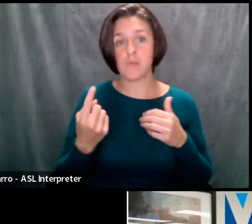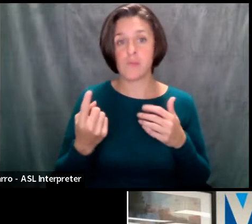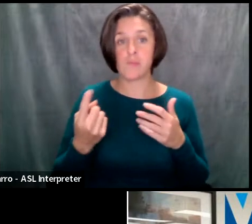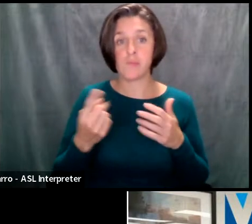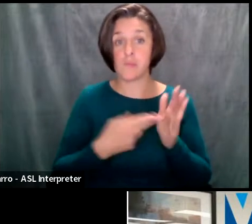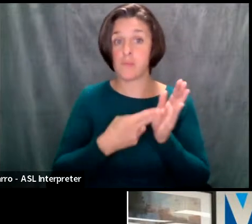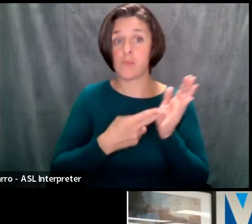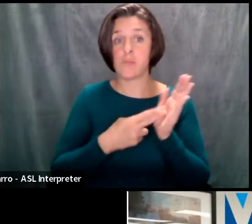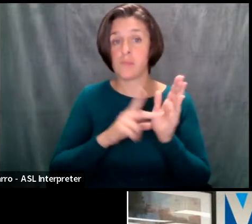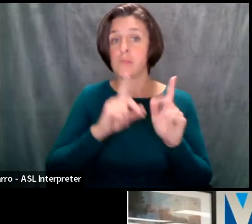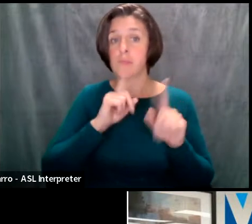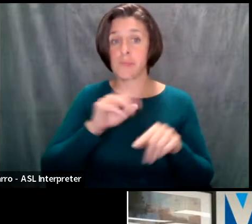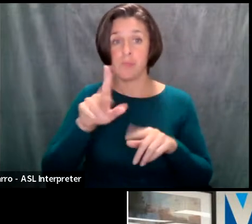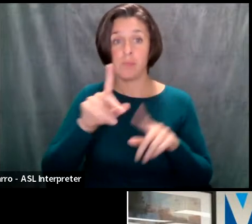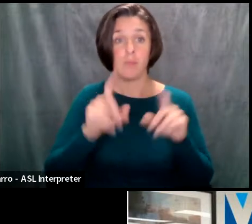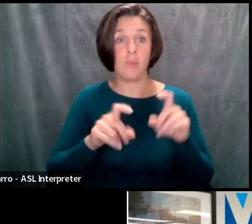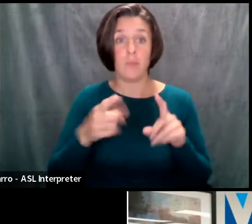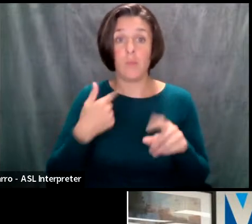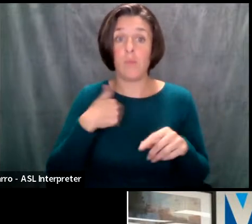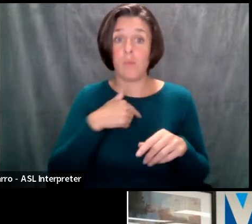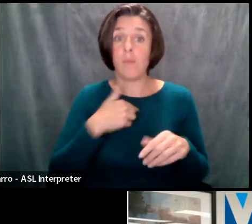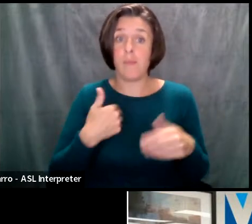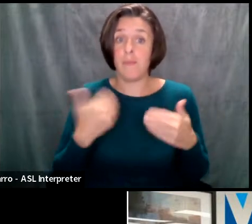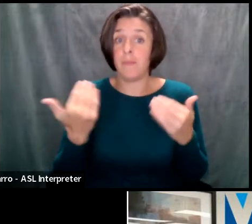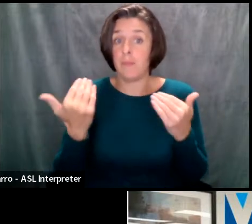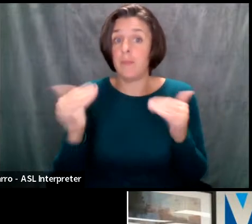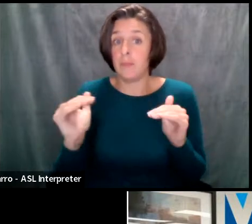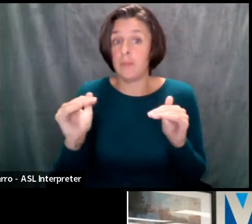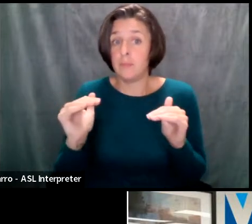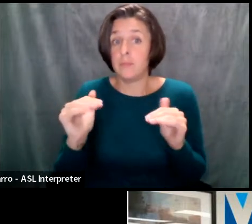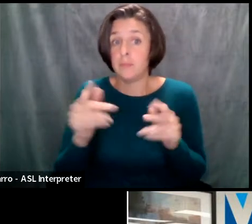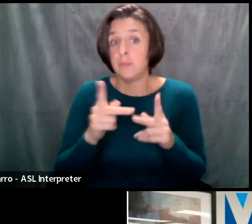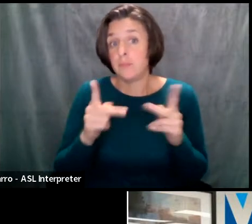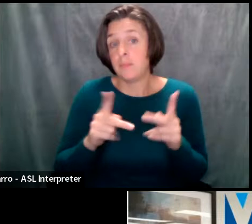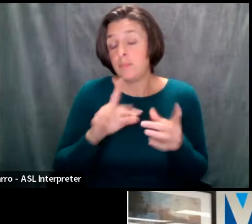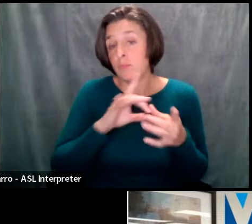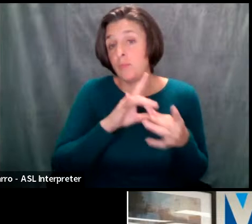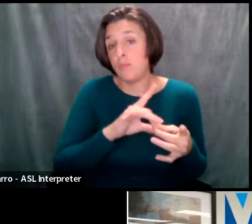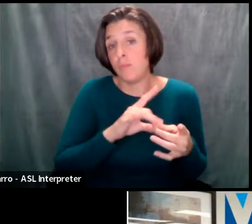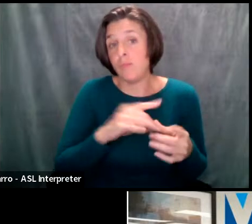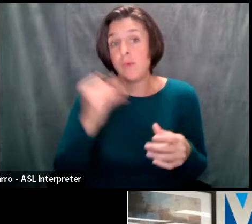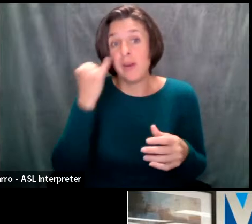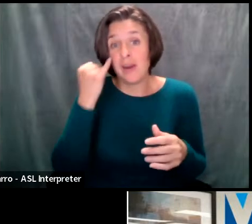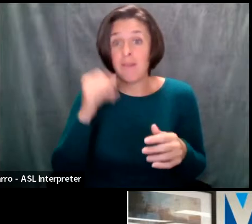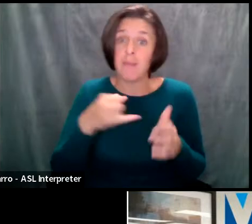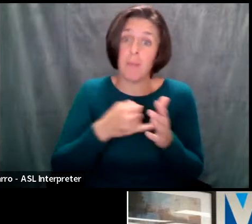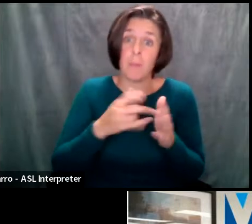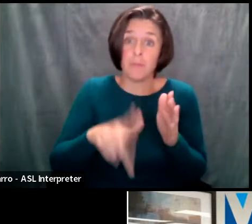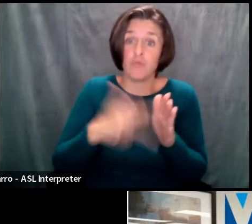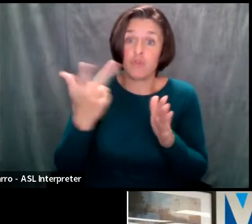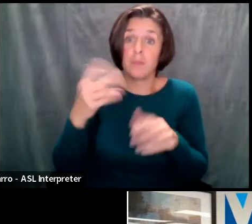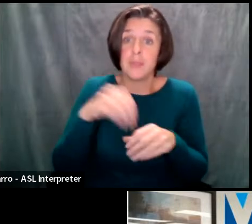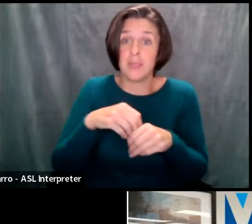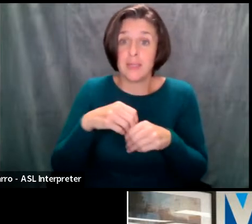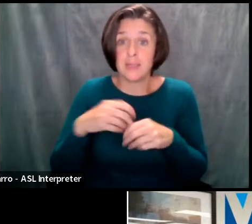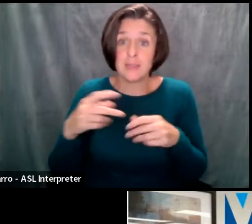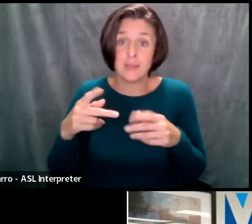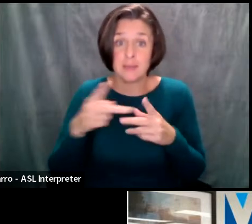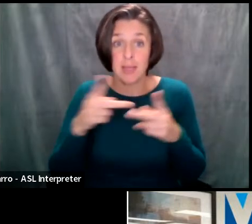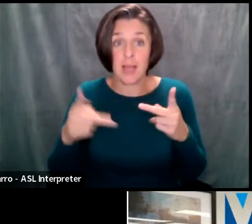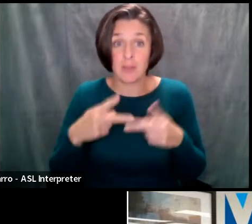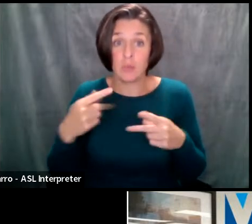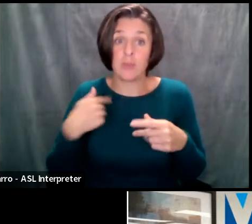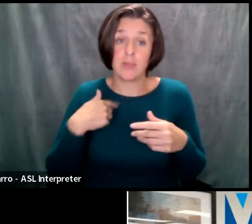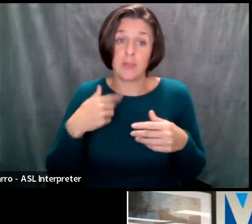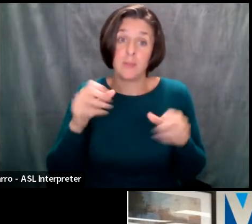honestly answer your question. We do have limited space in terms of, so Right. if it tripled in size, would we have to potentially look for